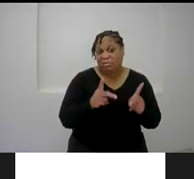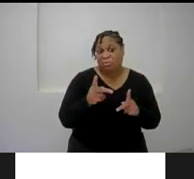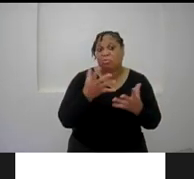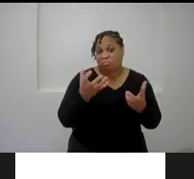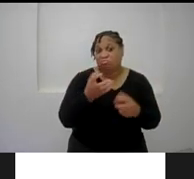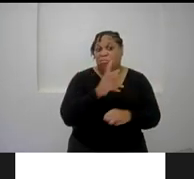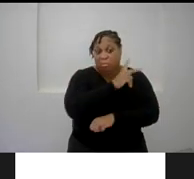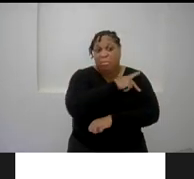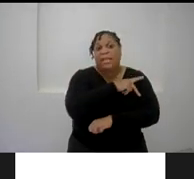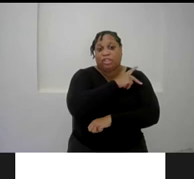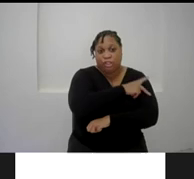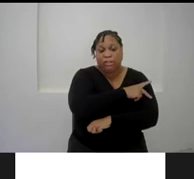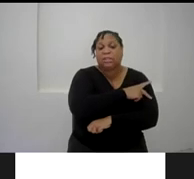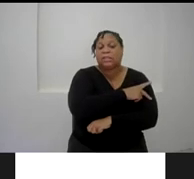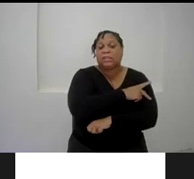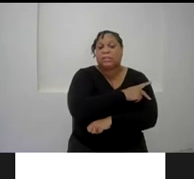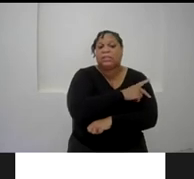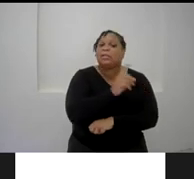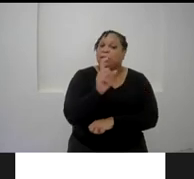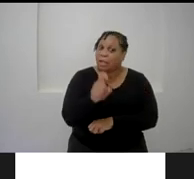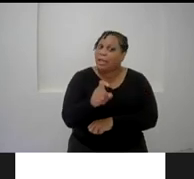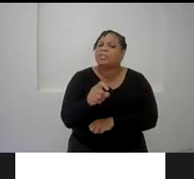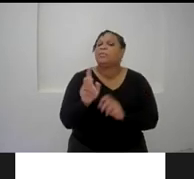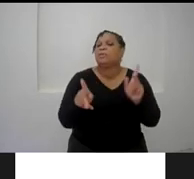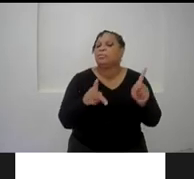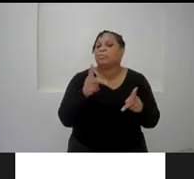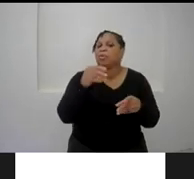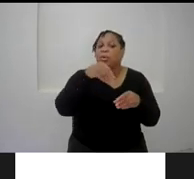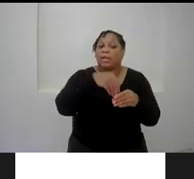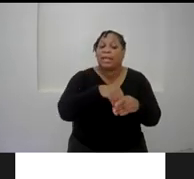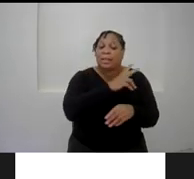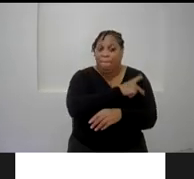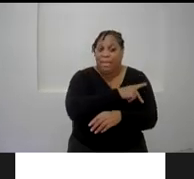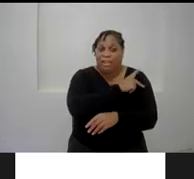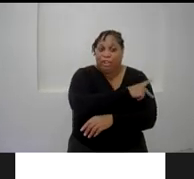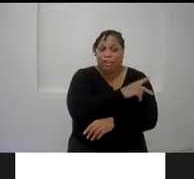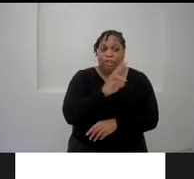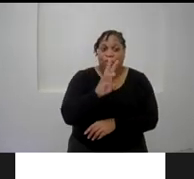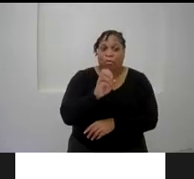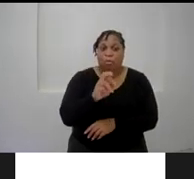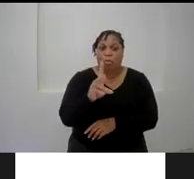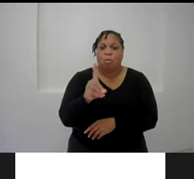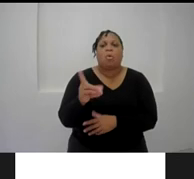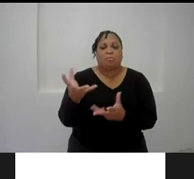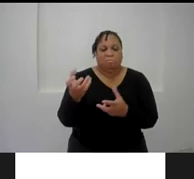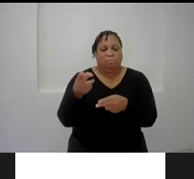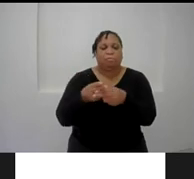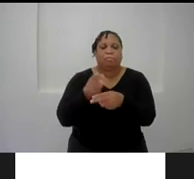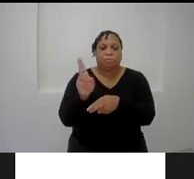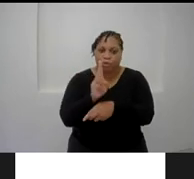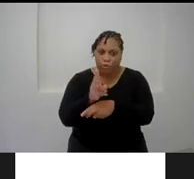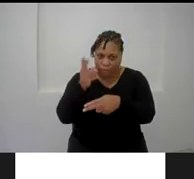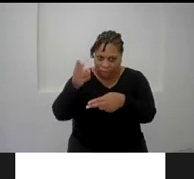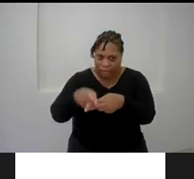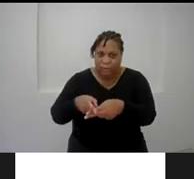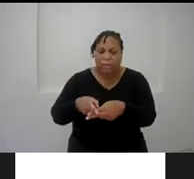patients, and they happened to be people that were on the inpatient wards. They wanted to be called patients, but nearly everybody else